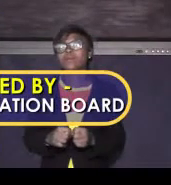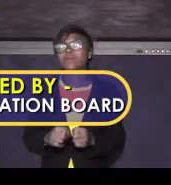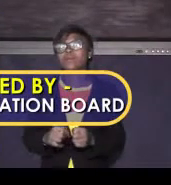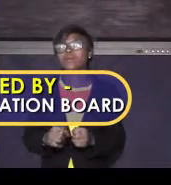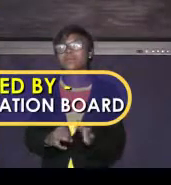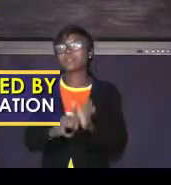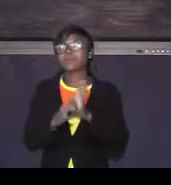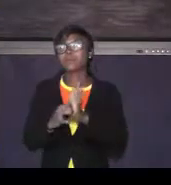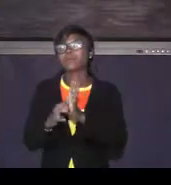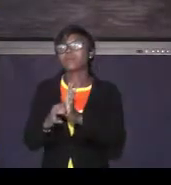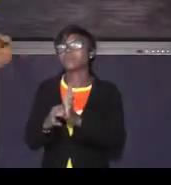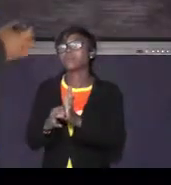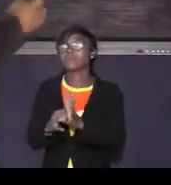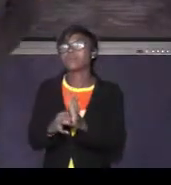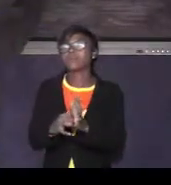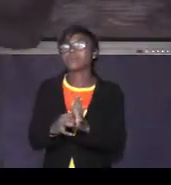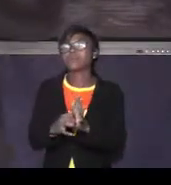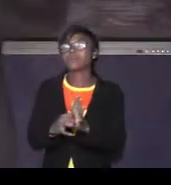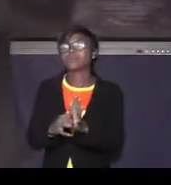like this,